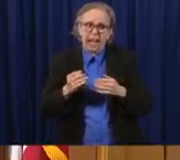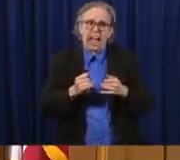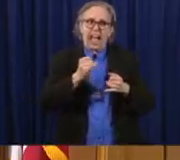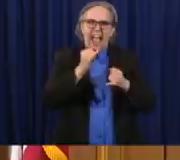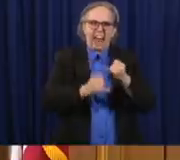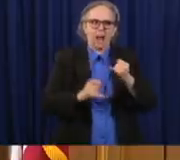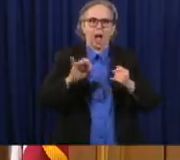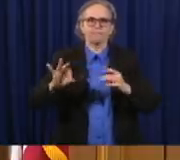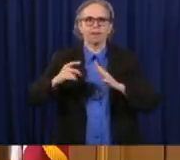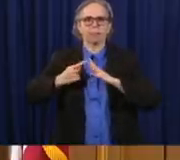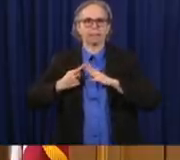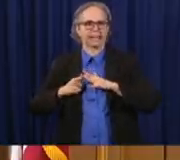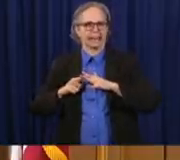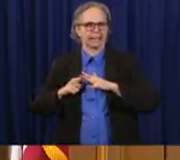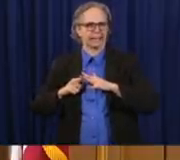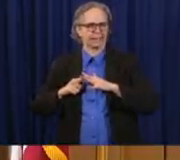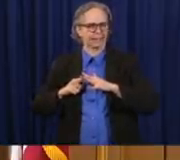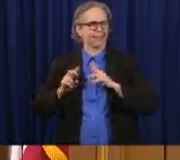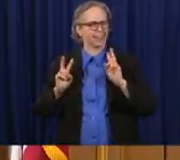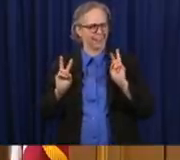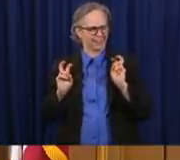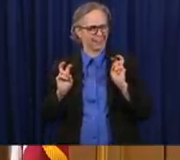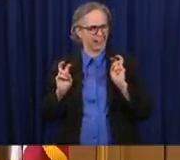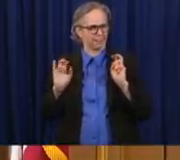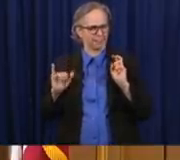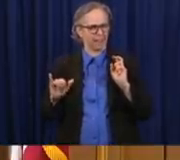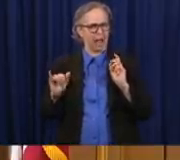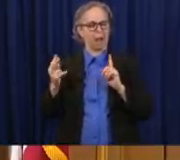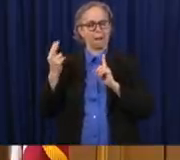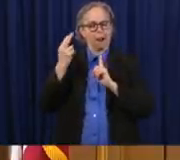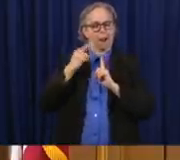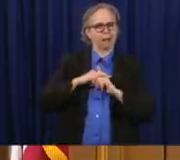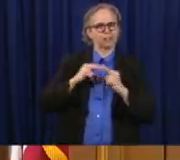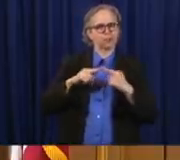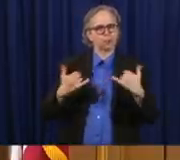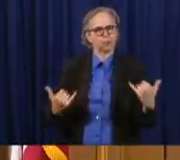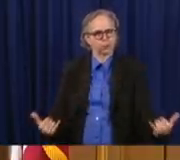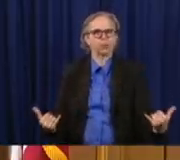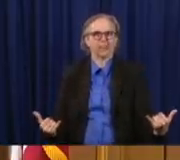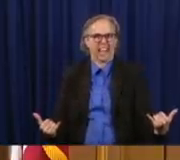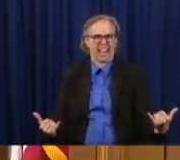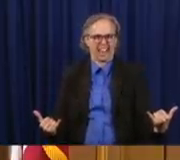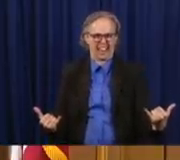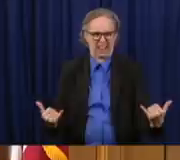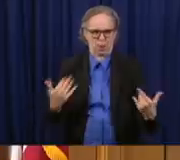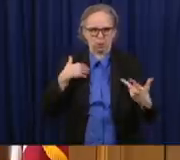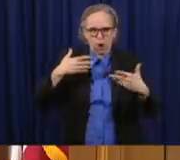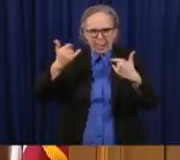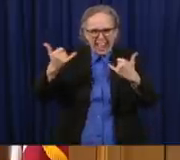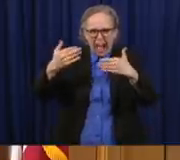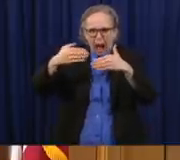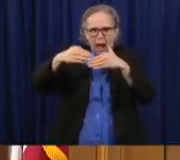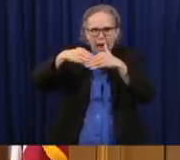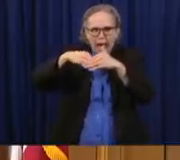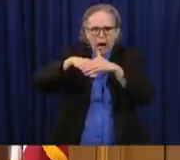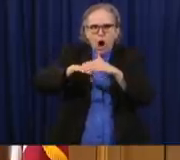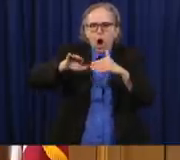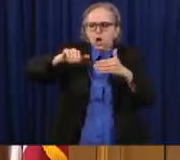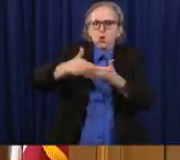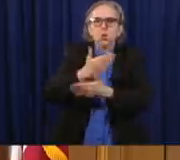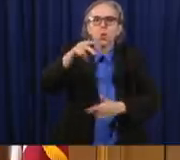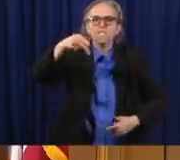I think we are today. We're about to enter a new phase. And let me